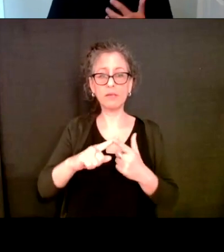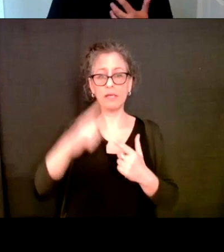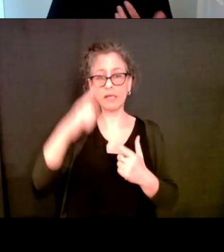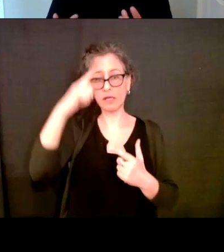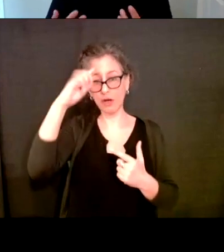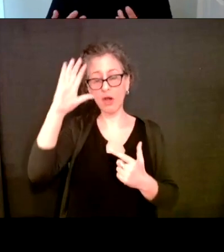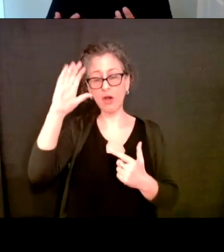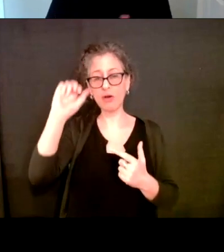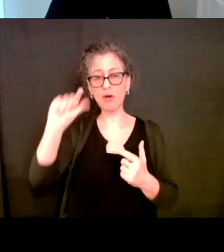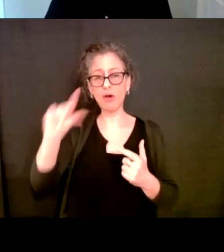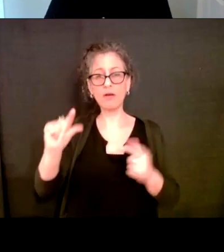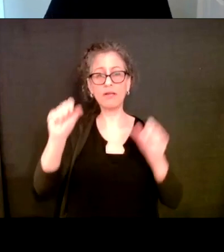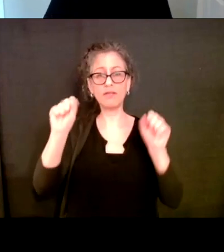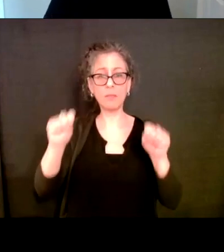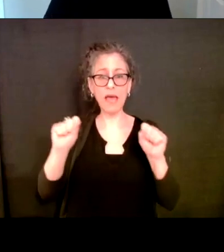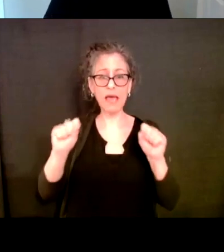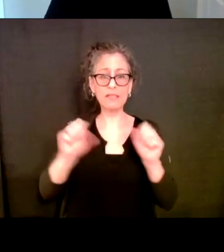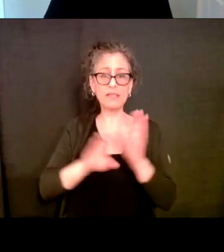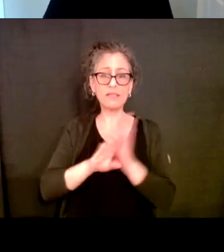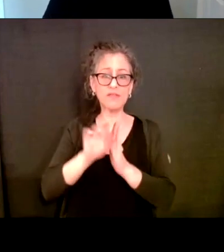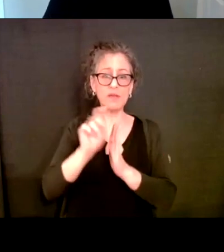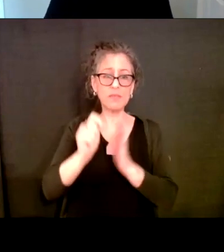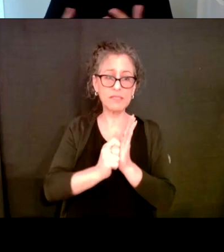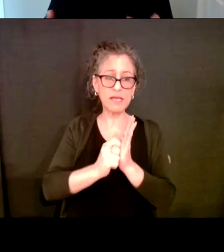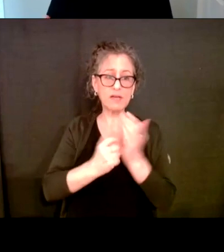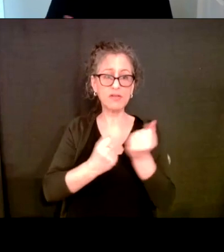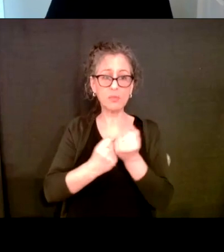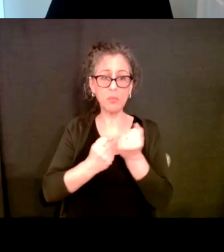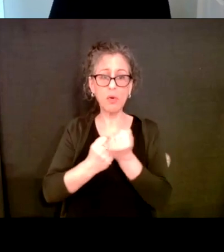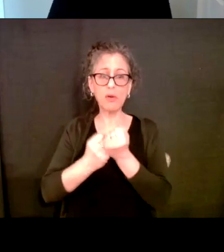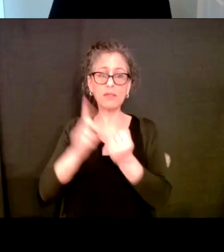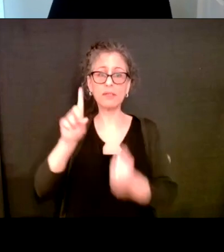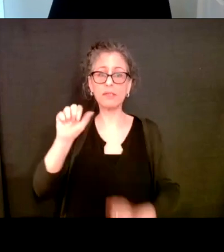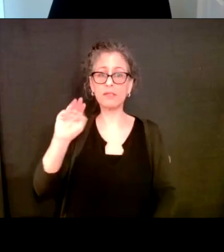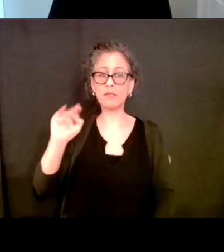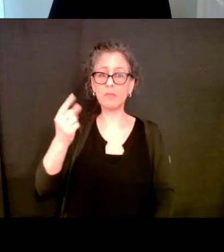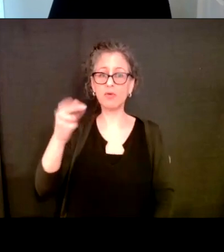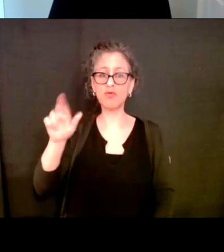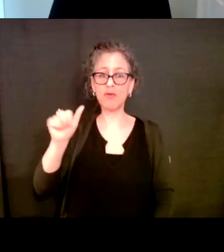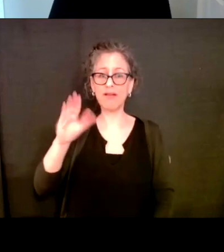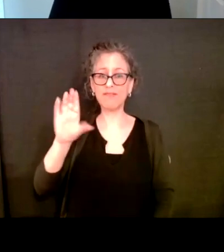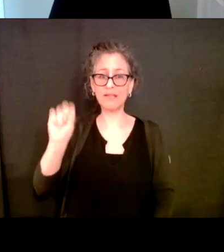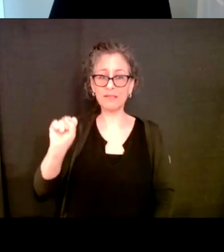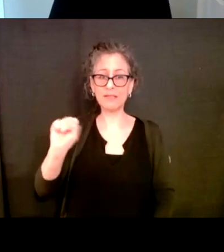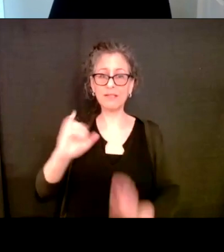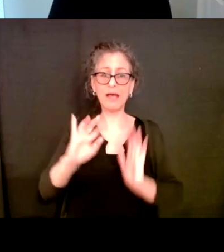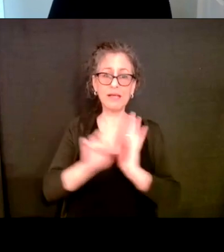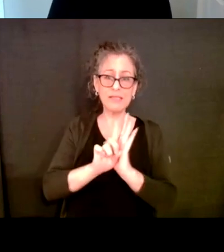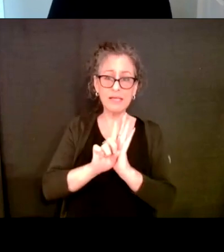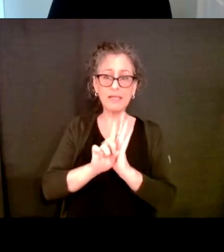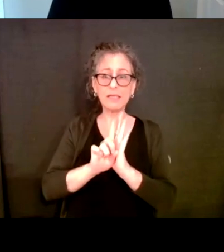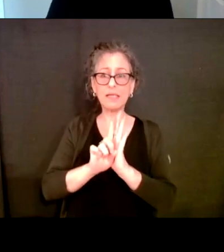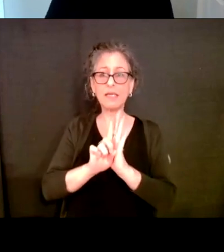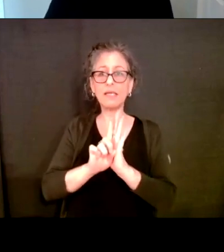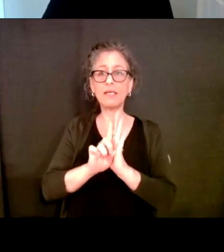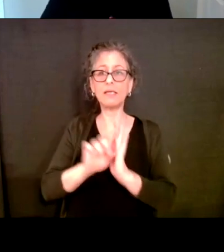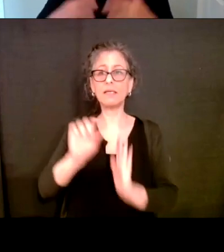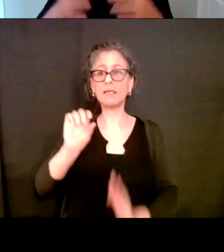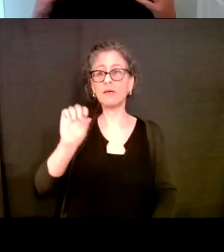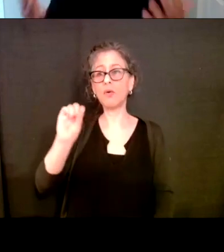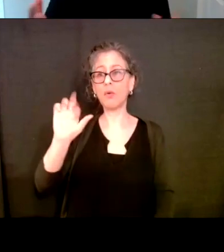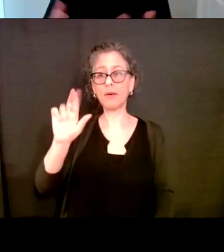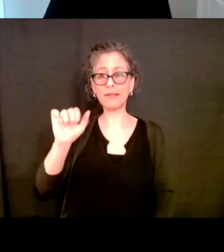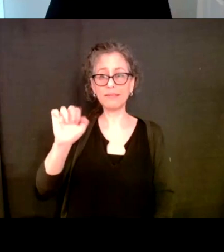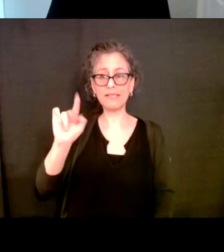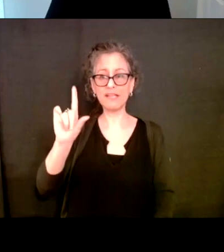stage, supports and resources, demographics, identity, sexual orientation. In many ways, we haven't